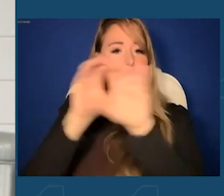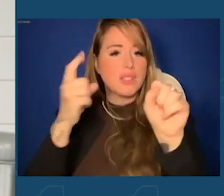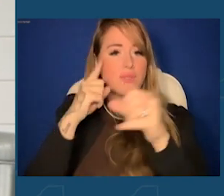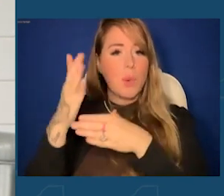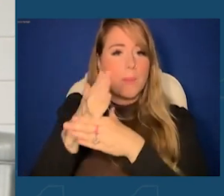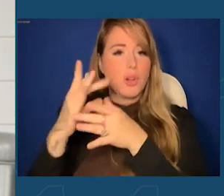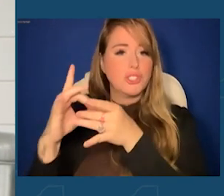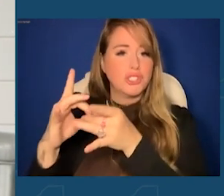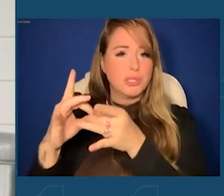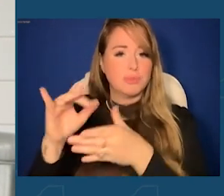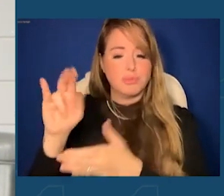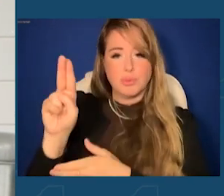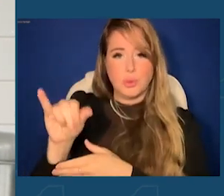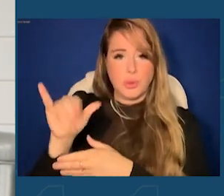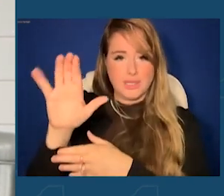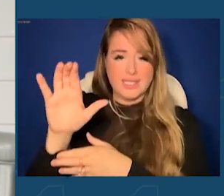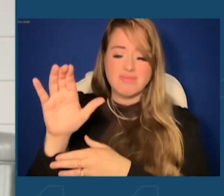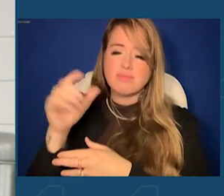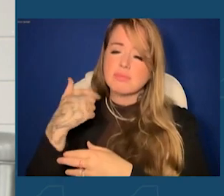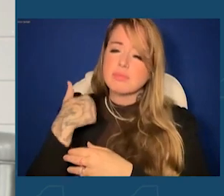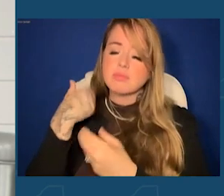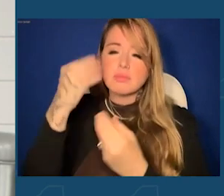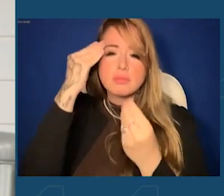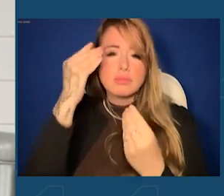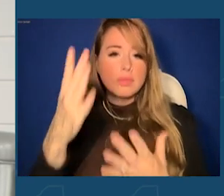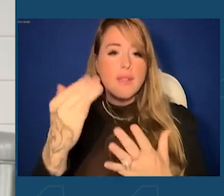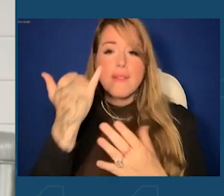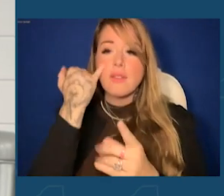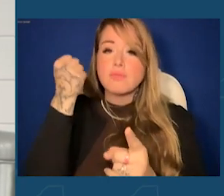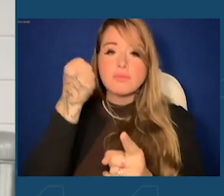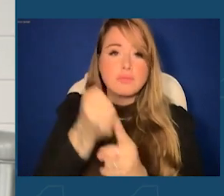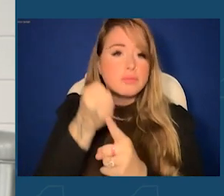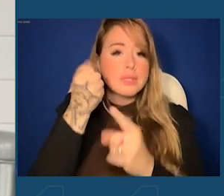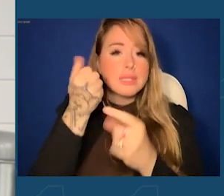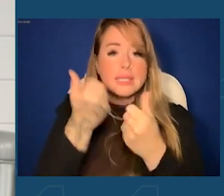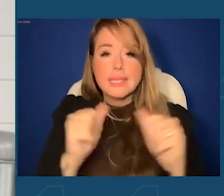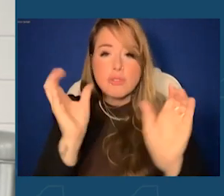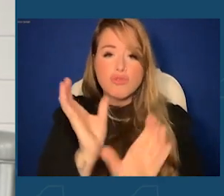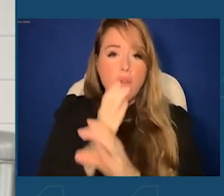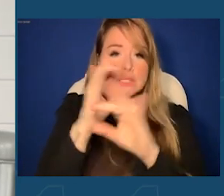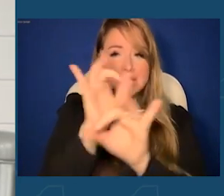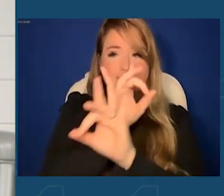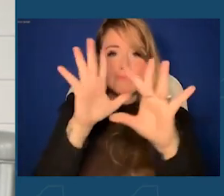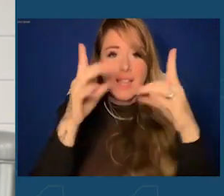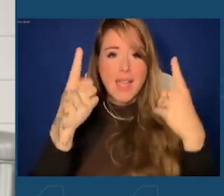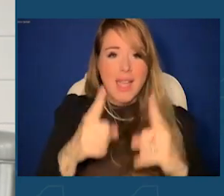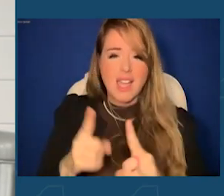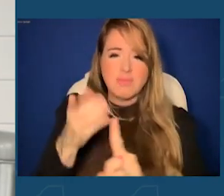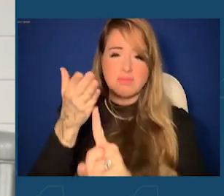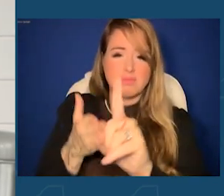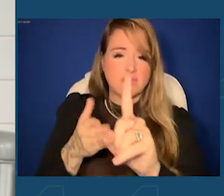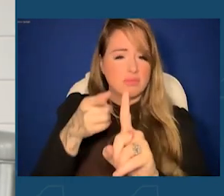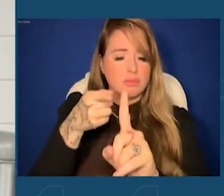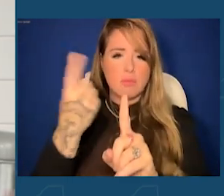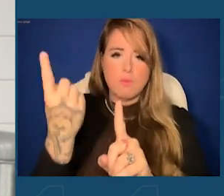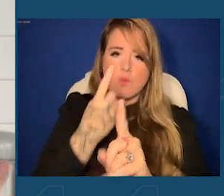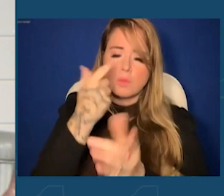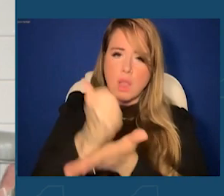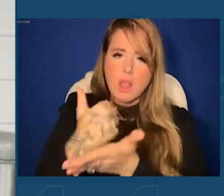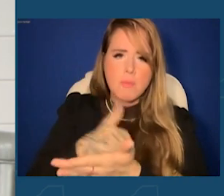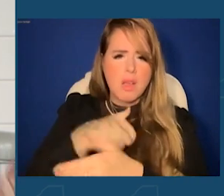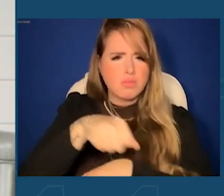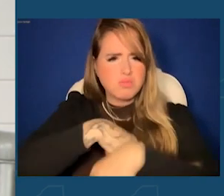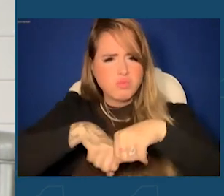City. I want to tell you, whenever there's a crisis, you are there to roll up your sleeves with all of us and to bring the